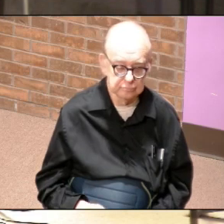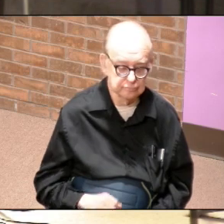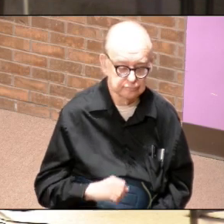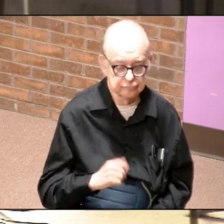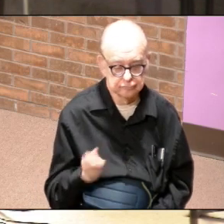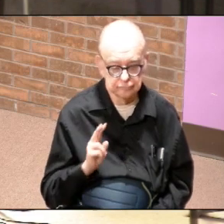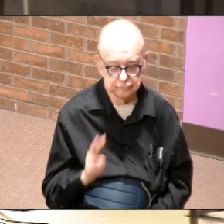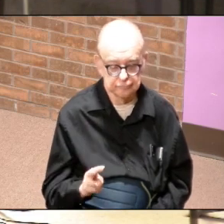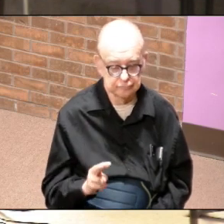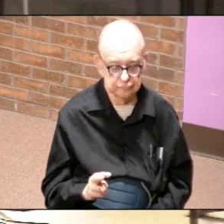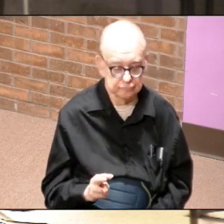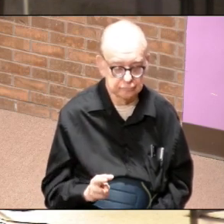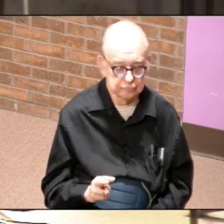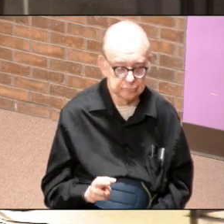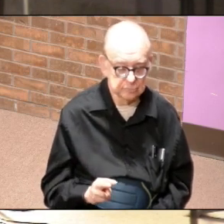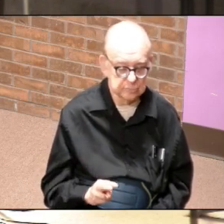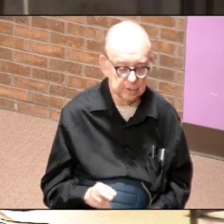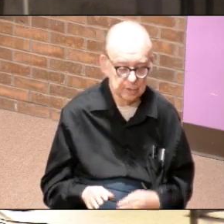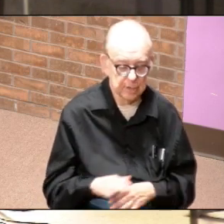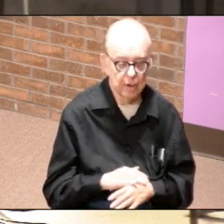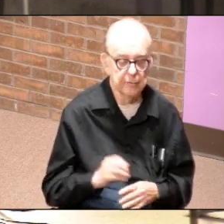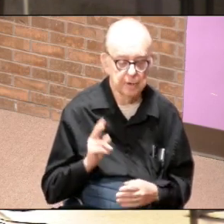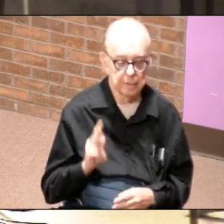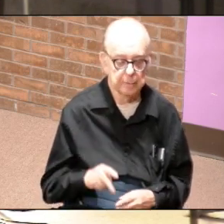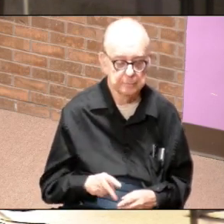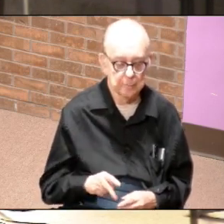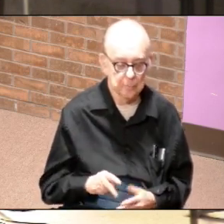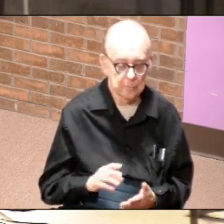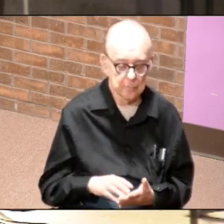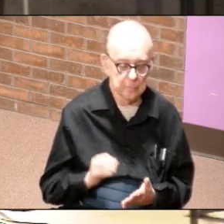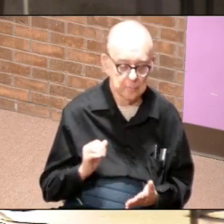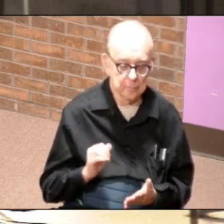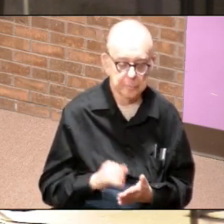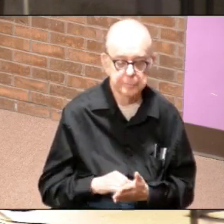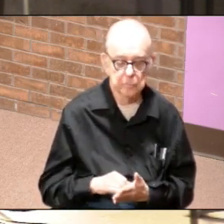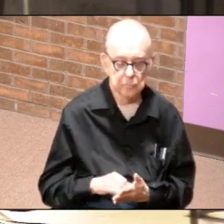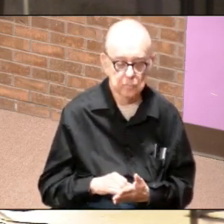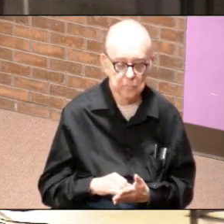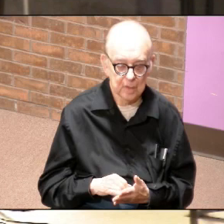The other two were boarded up. But we found out that,